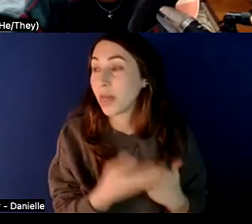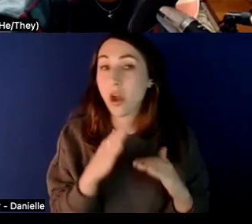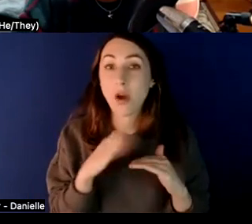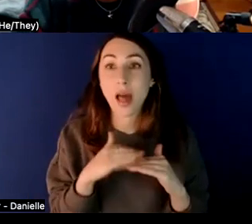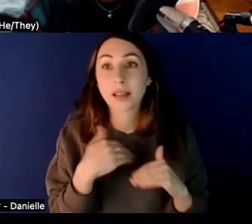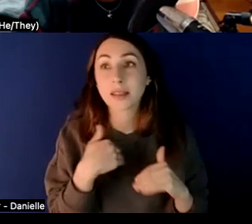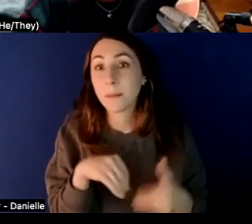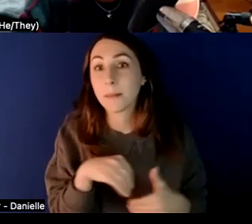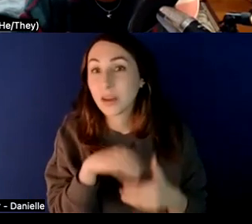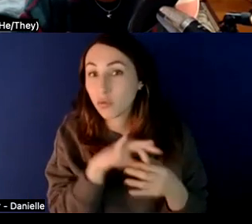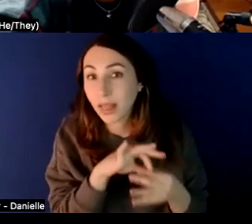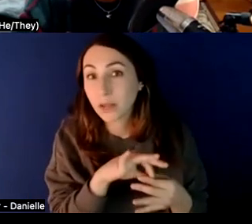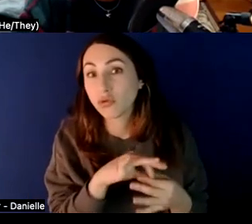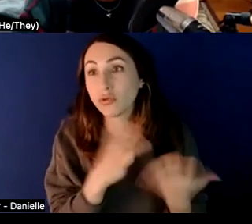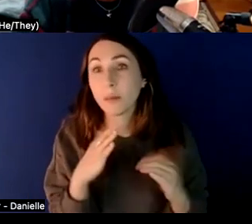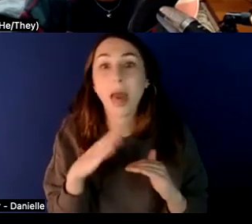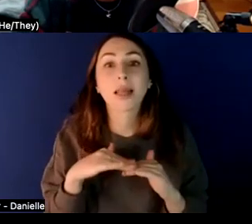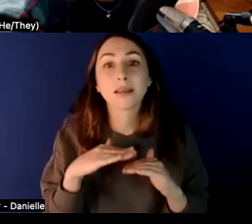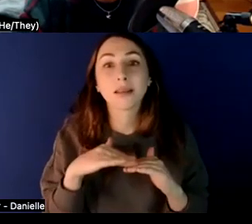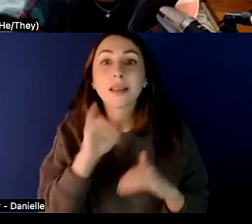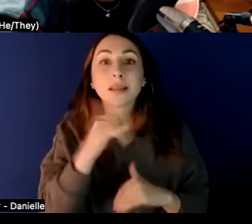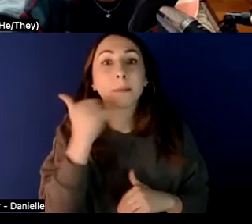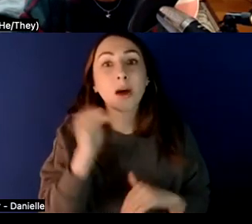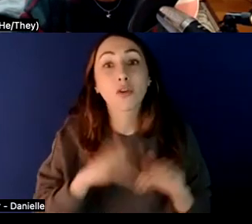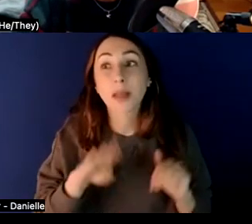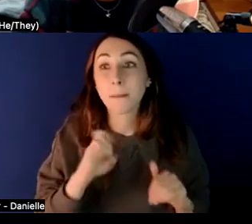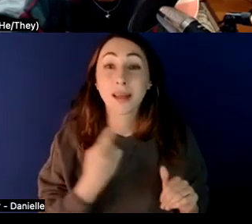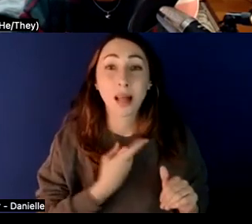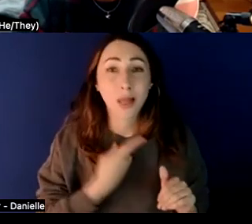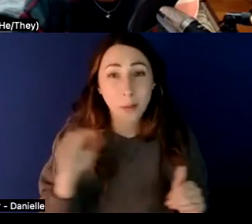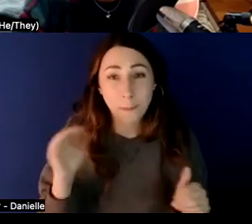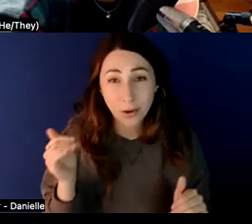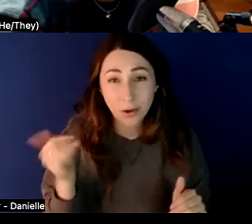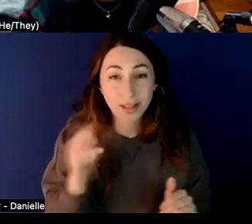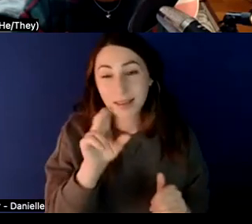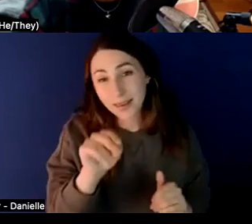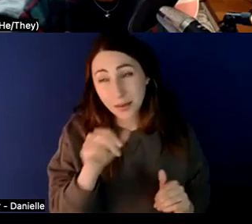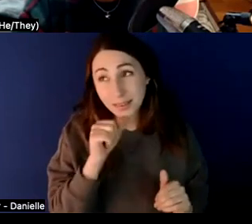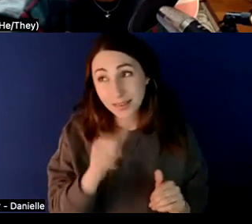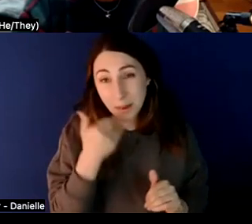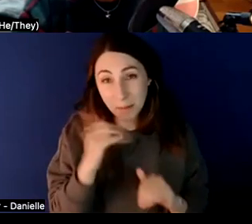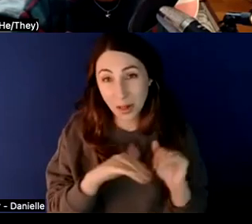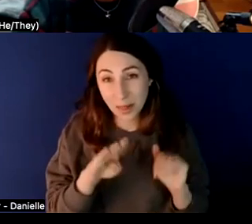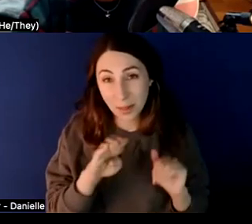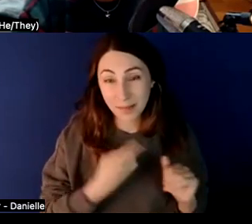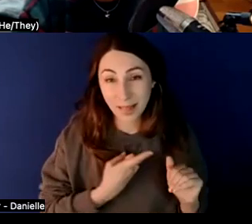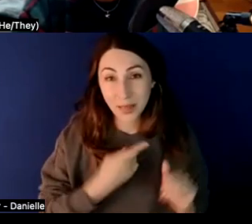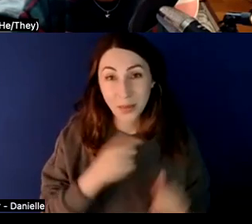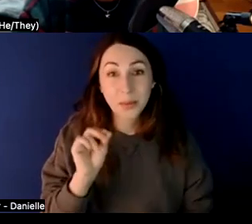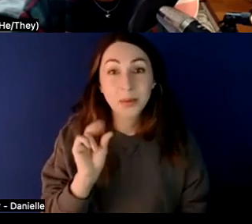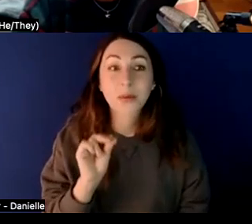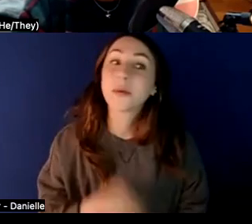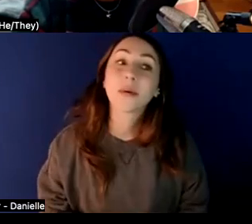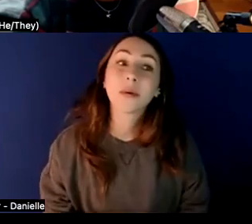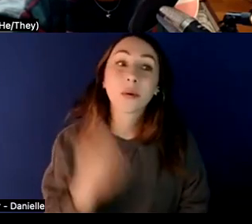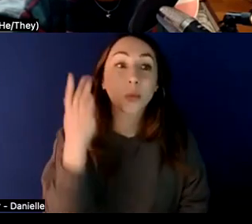there, because that's better than being alone, apparently. And it wasn't better than being alone, but because